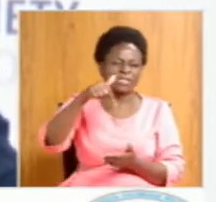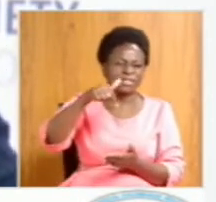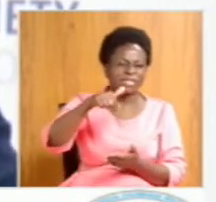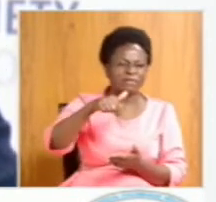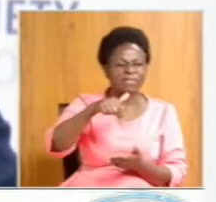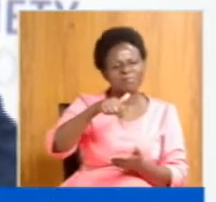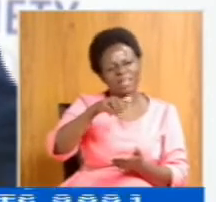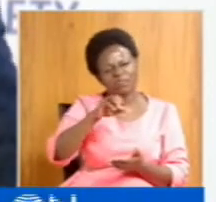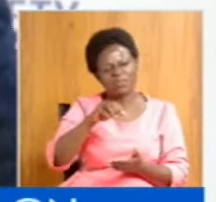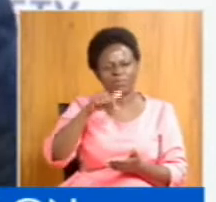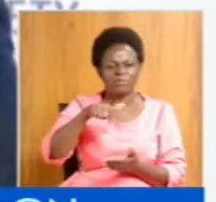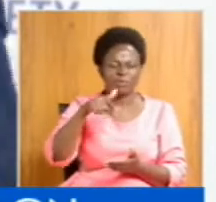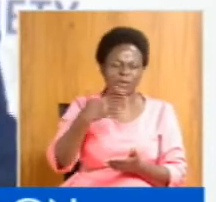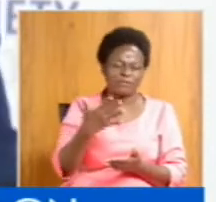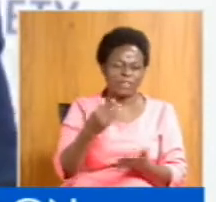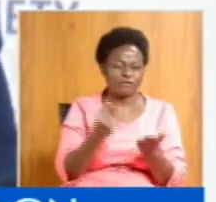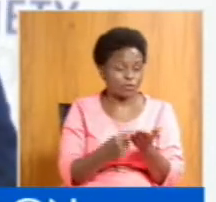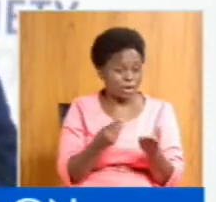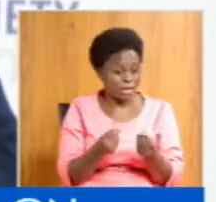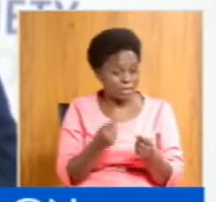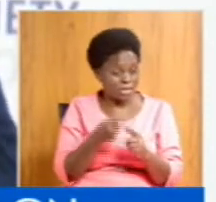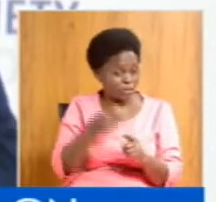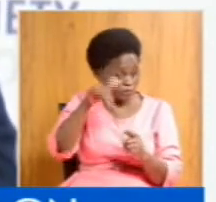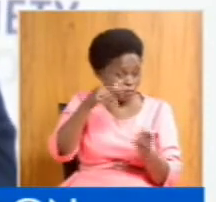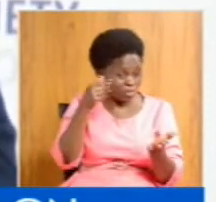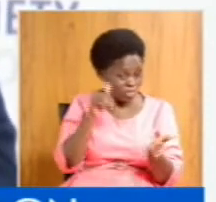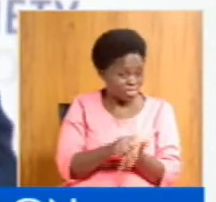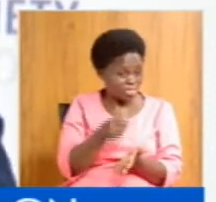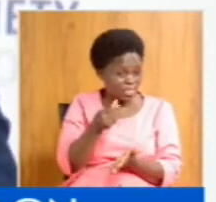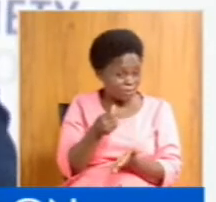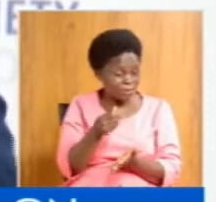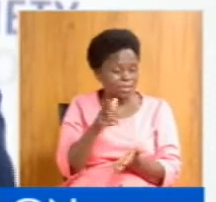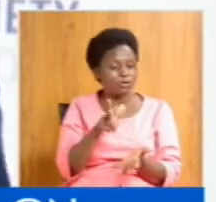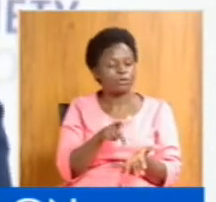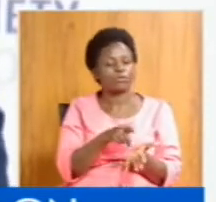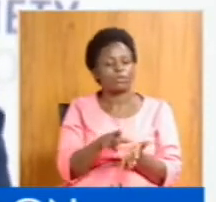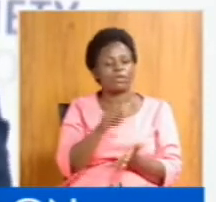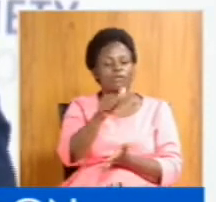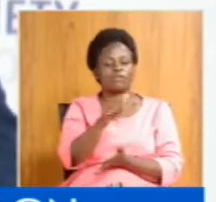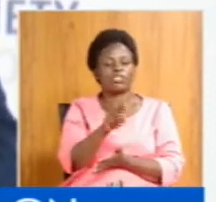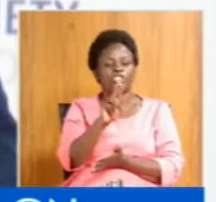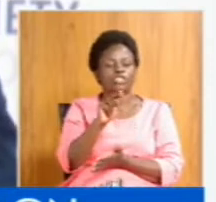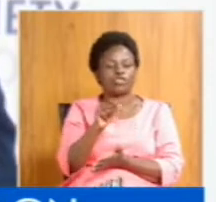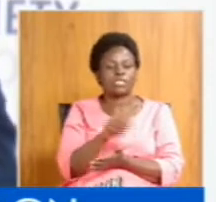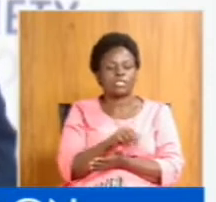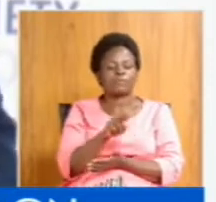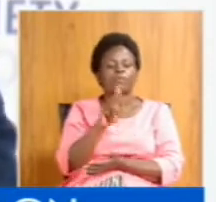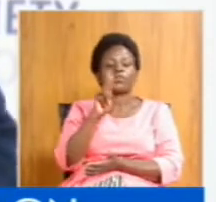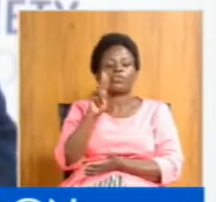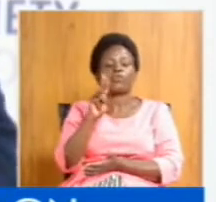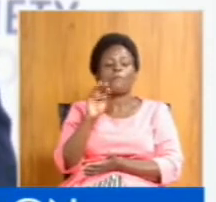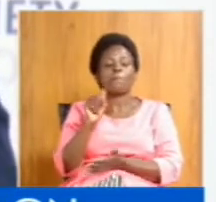.5 Uganda shillings. And out of that amount of money that you're paying for each unit, Umeme, which is a